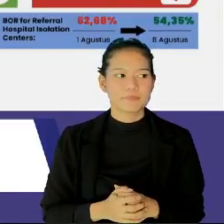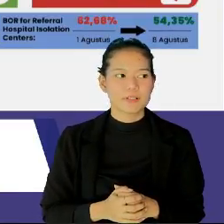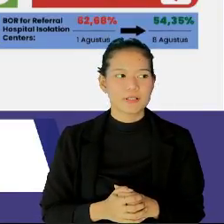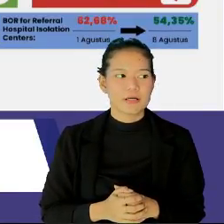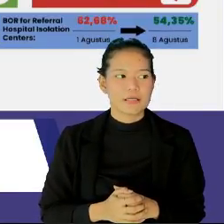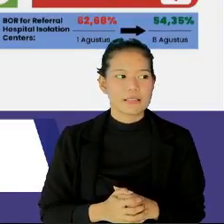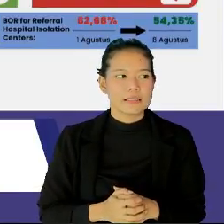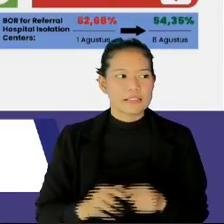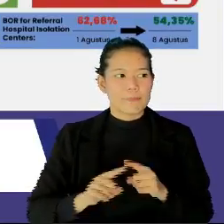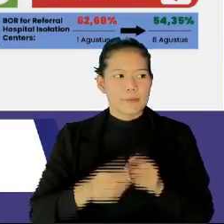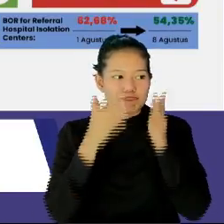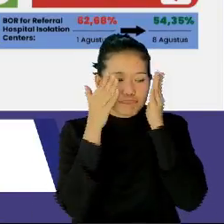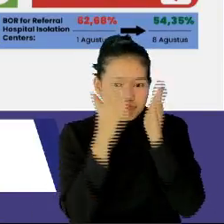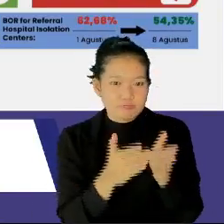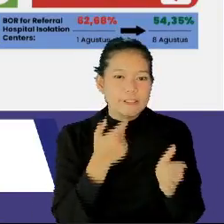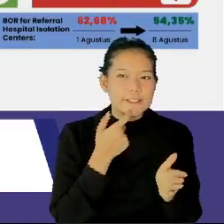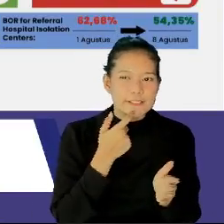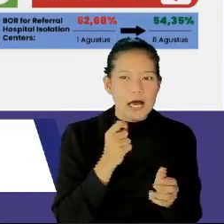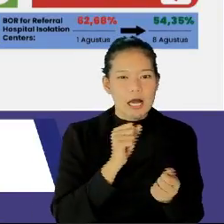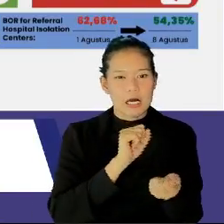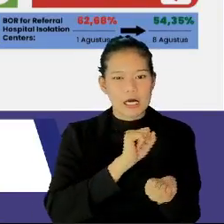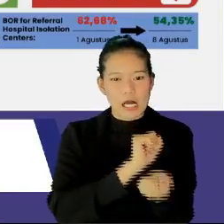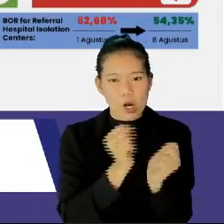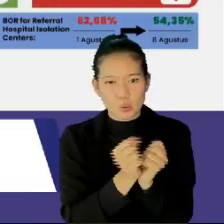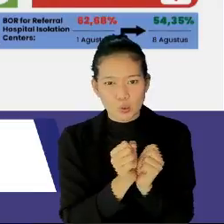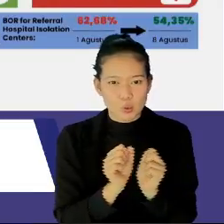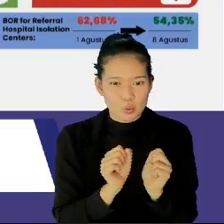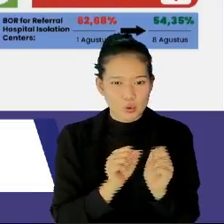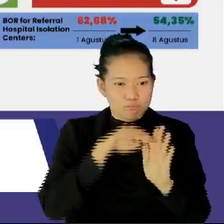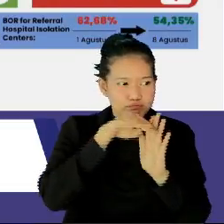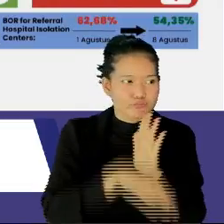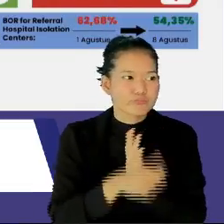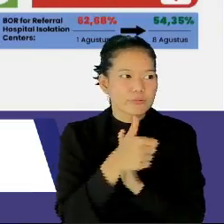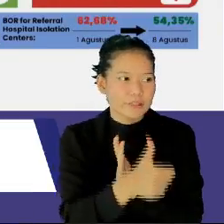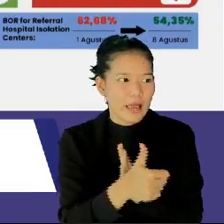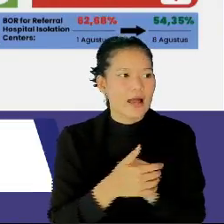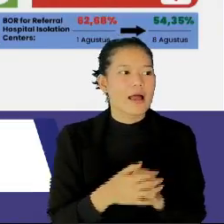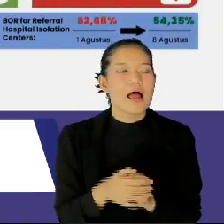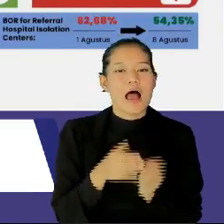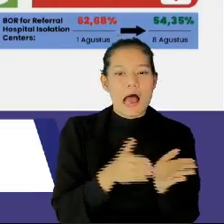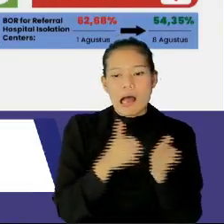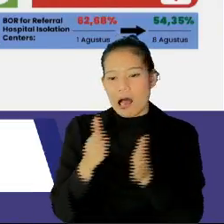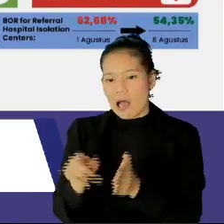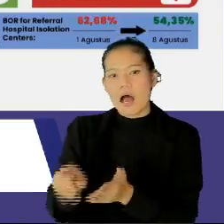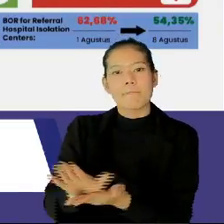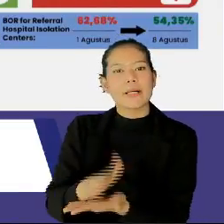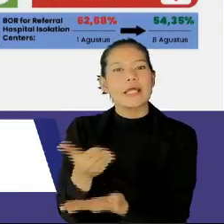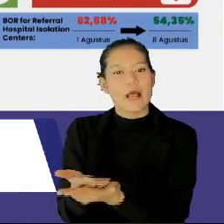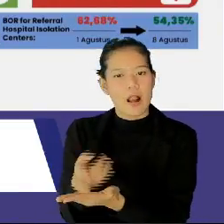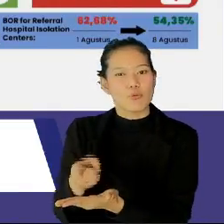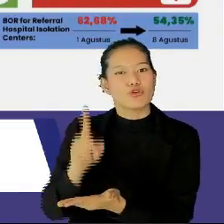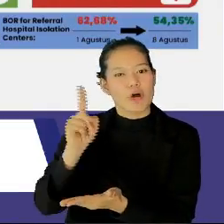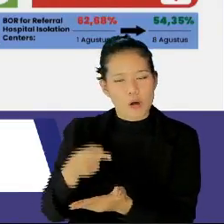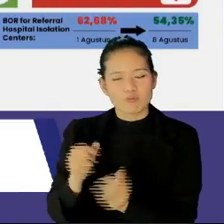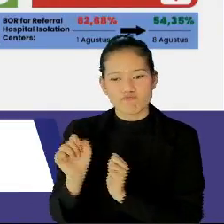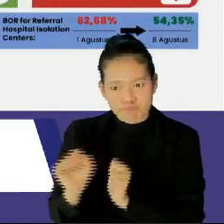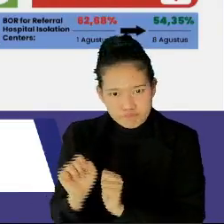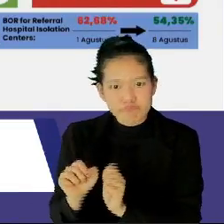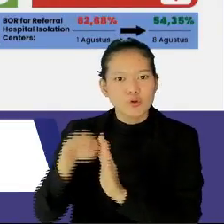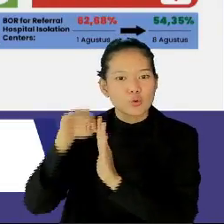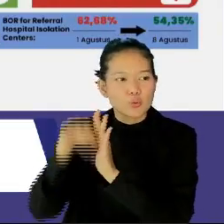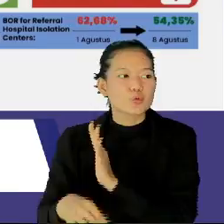from focusing on reducing active cases, reducing deaths also needs to be the main objective behind